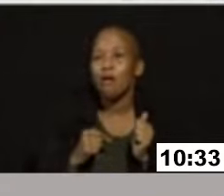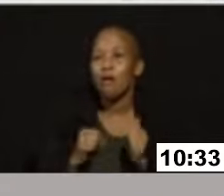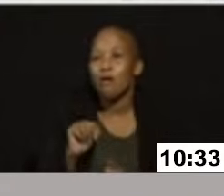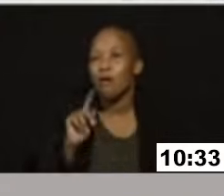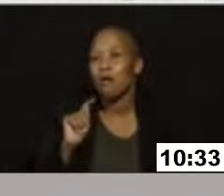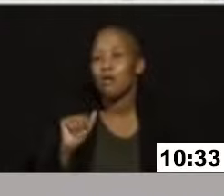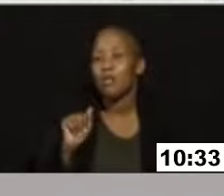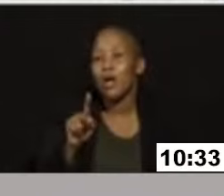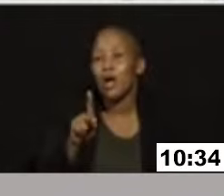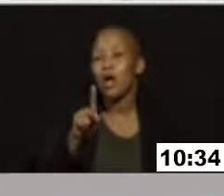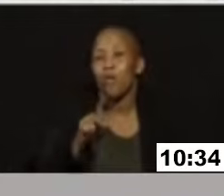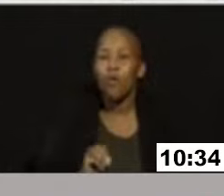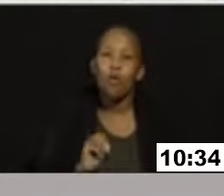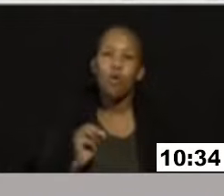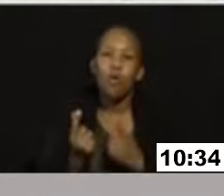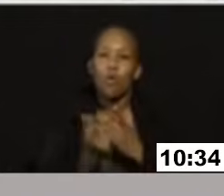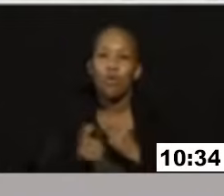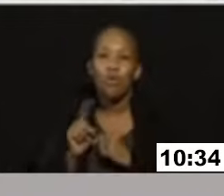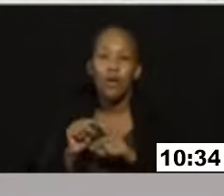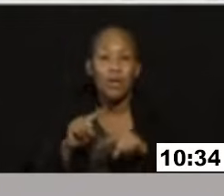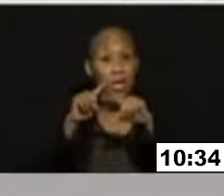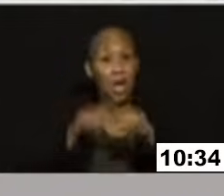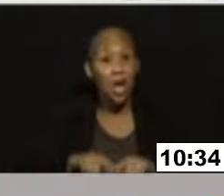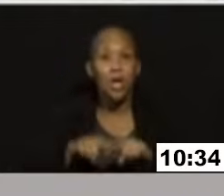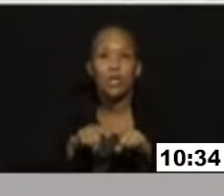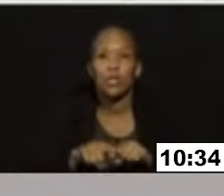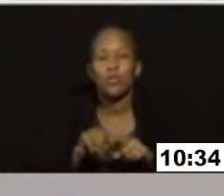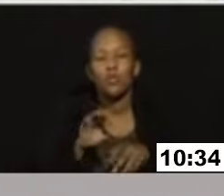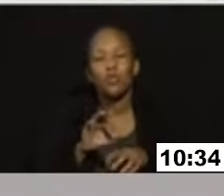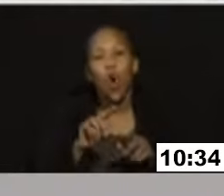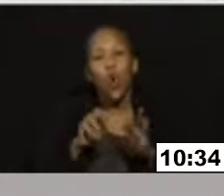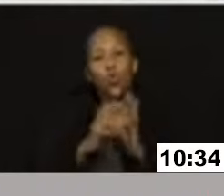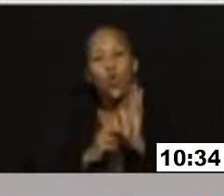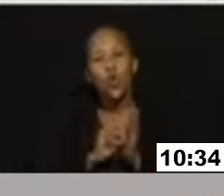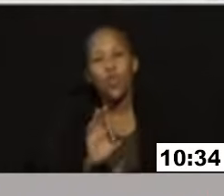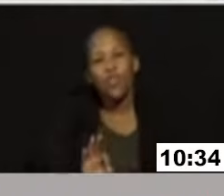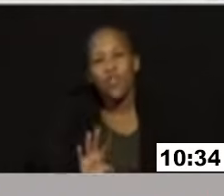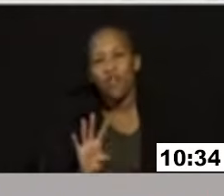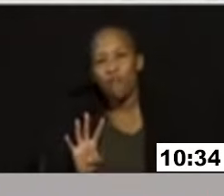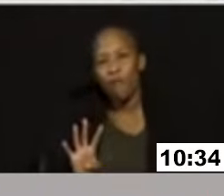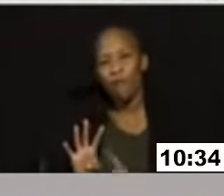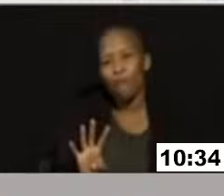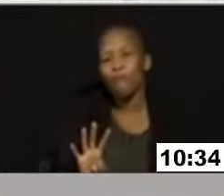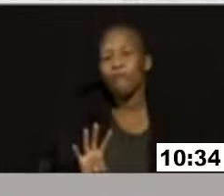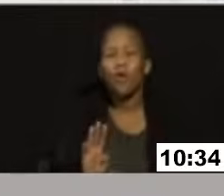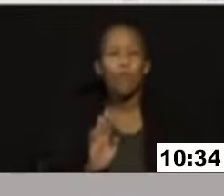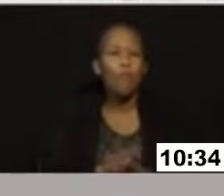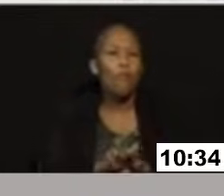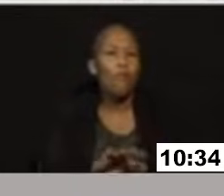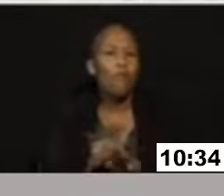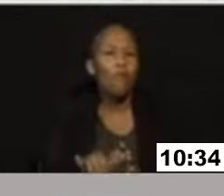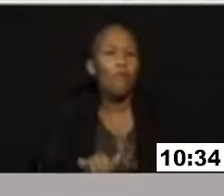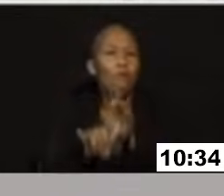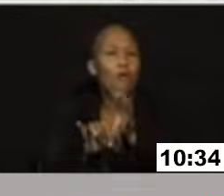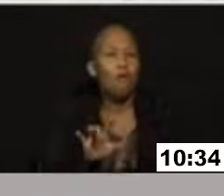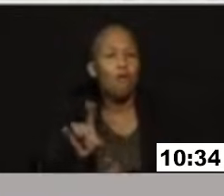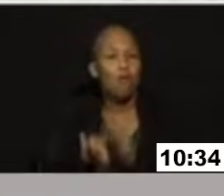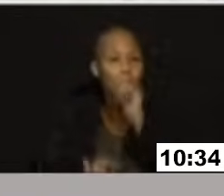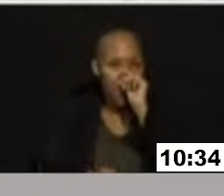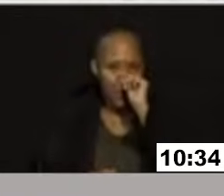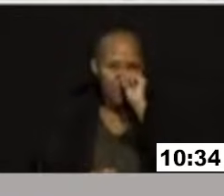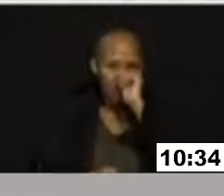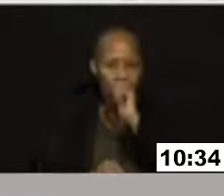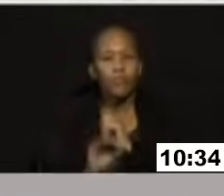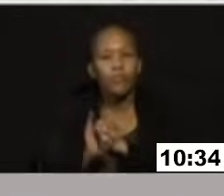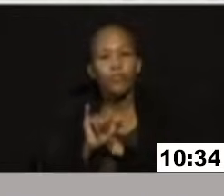Thakur, relies pertinently on Rule 3.4. Then, more importantly, when you get to the